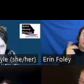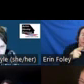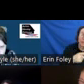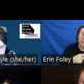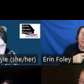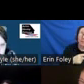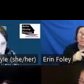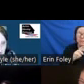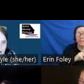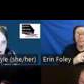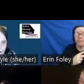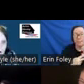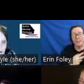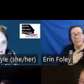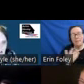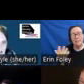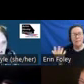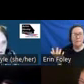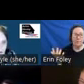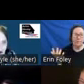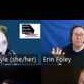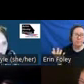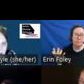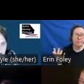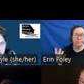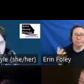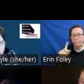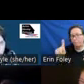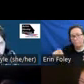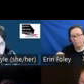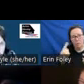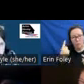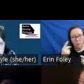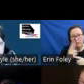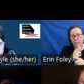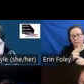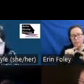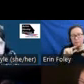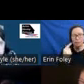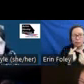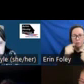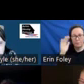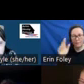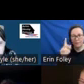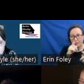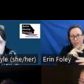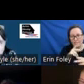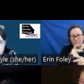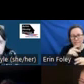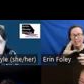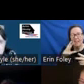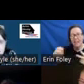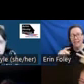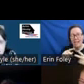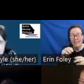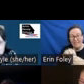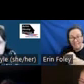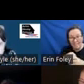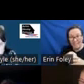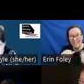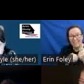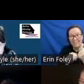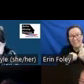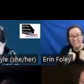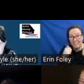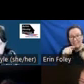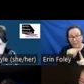this meant was that you could only use group adult foster care in assisted living or in